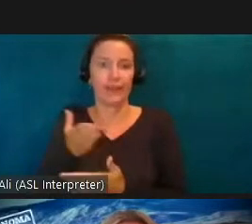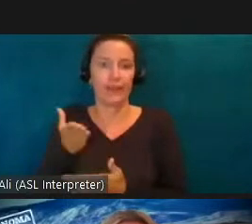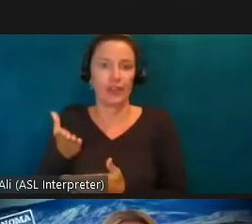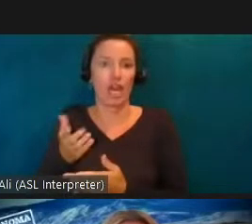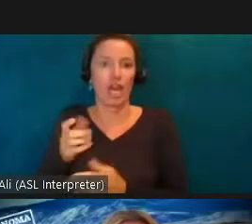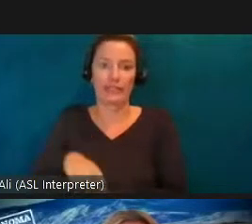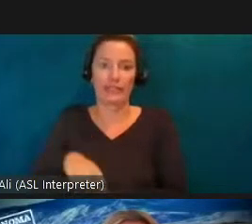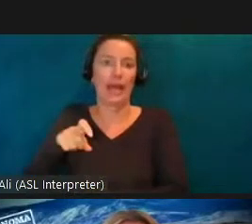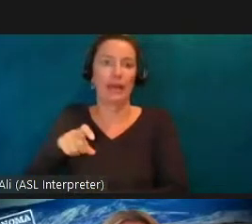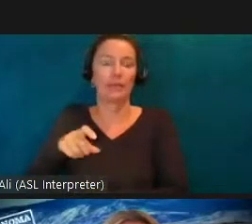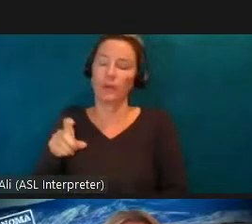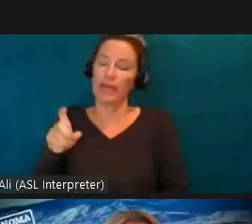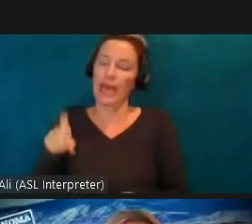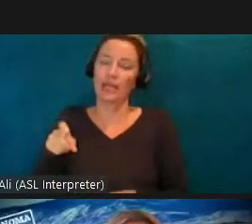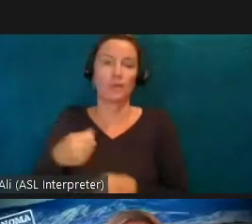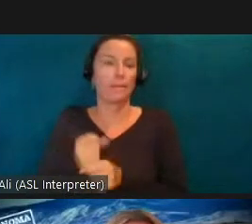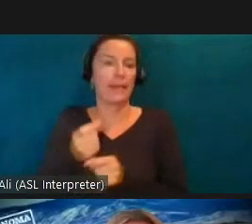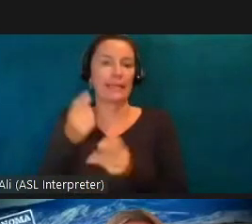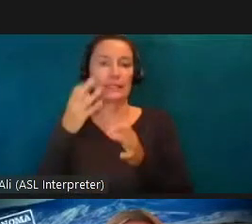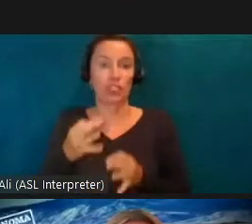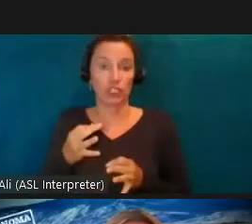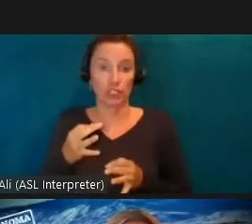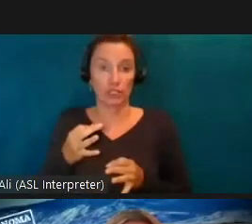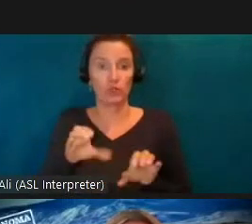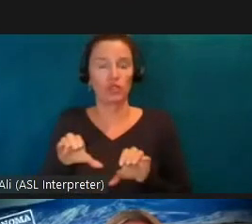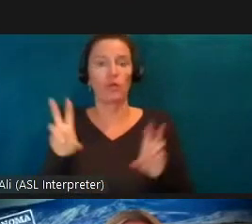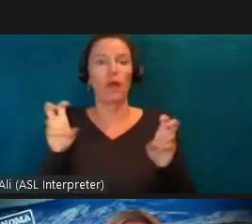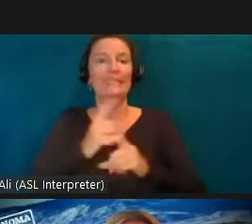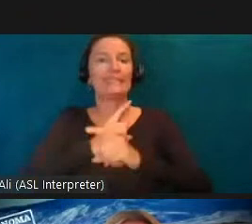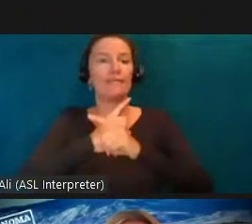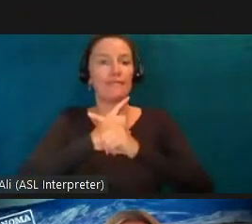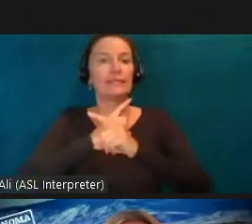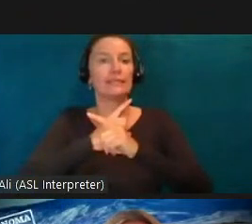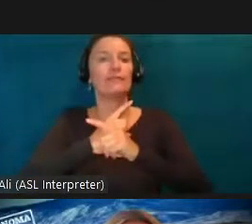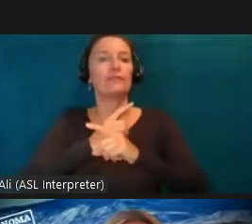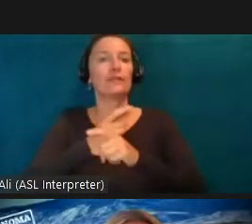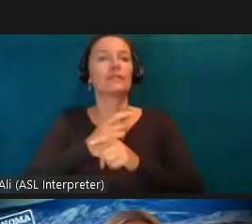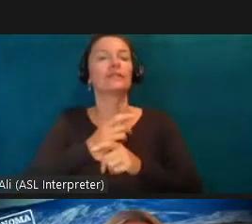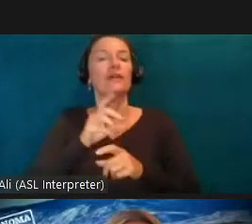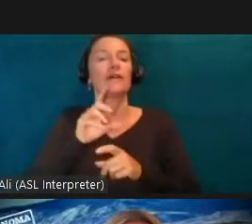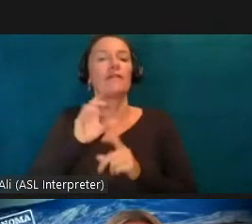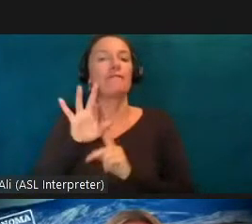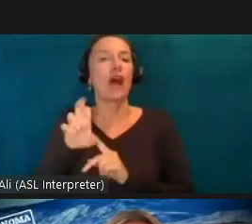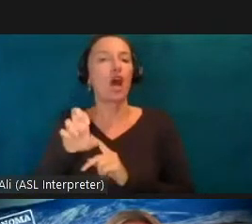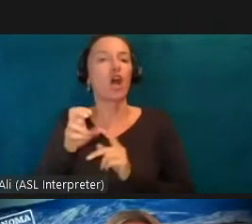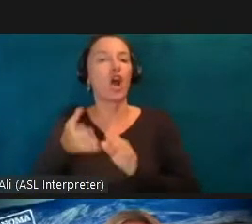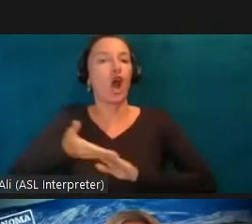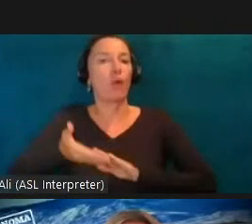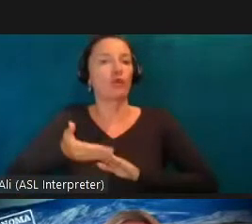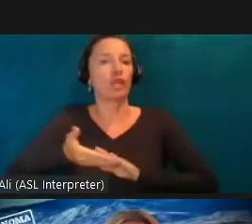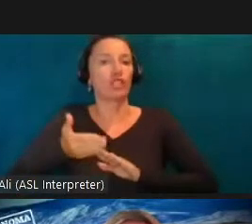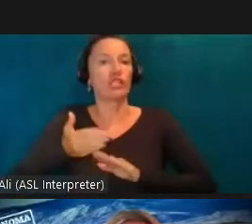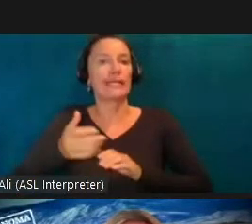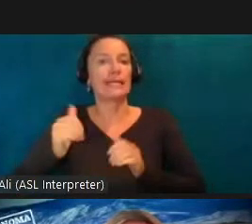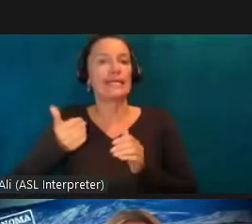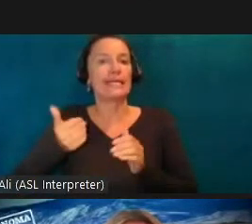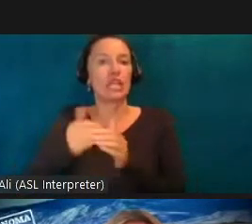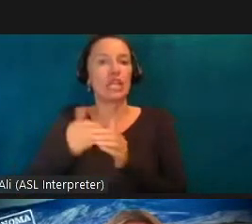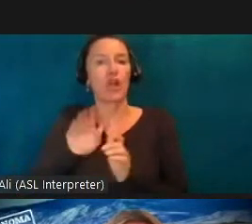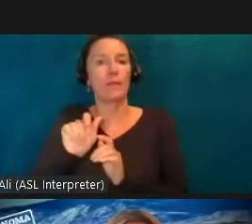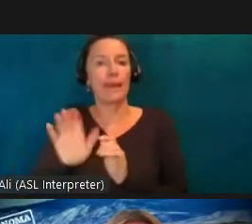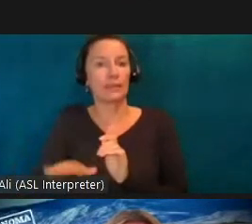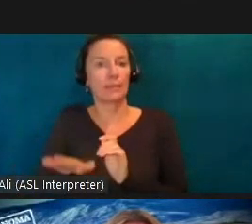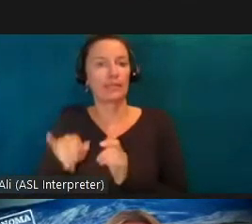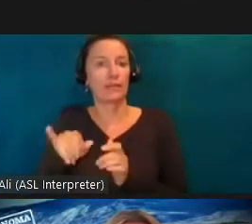decision made to conduct a defensive firing operation around the base of that tower to try to consume the fuel around